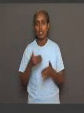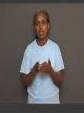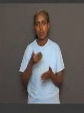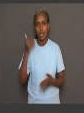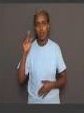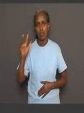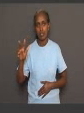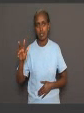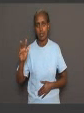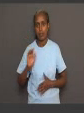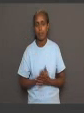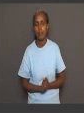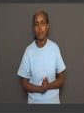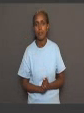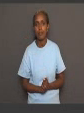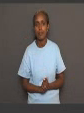minus 3.